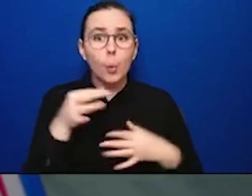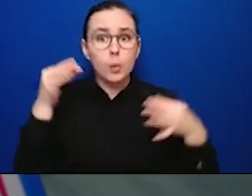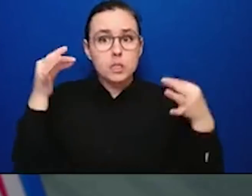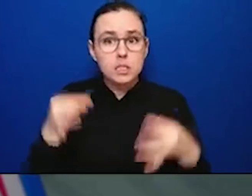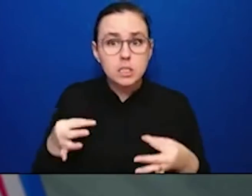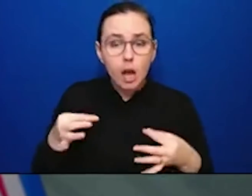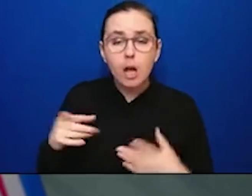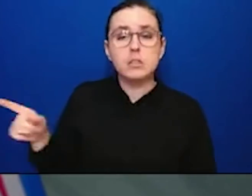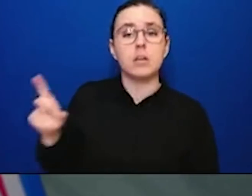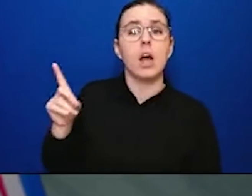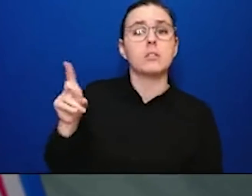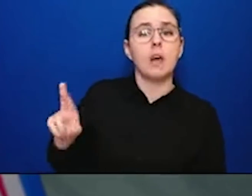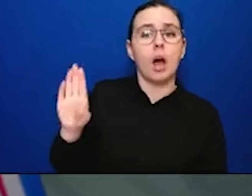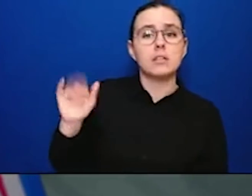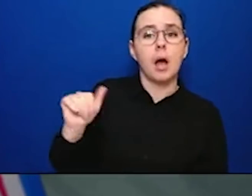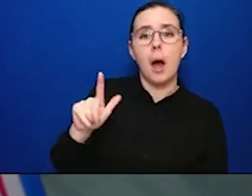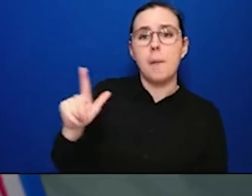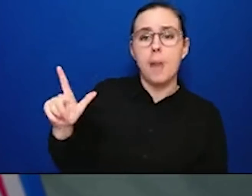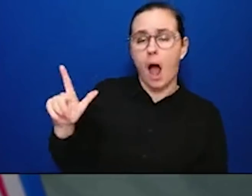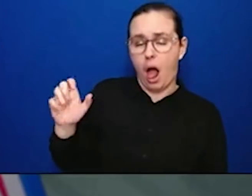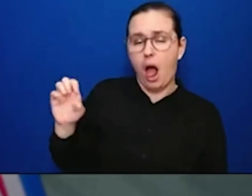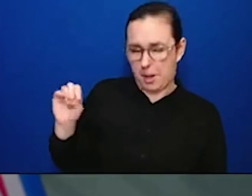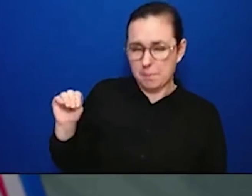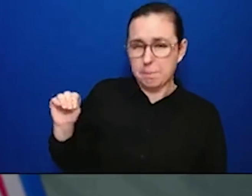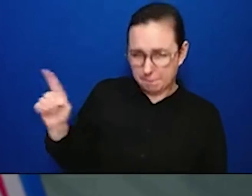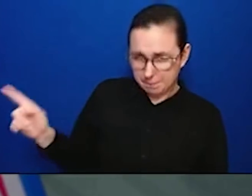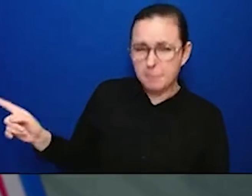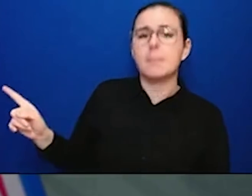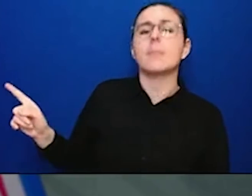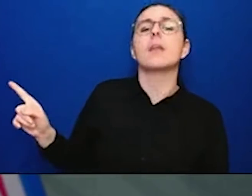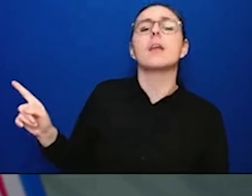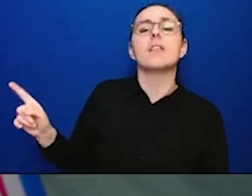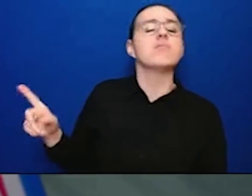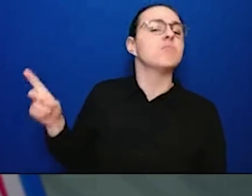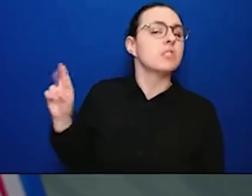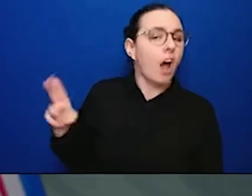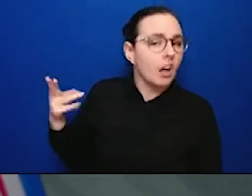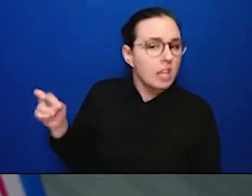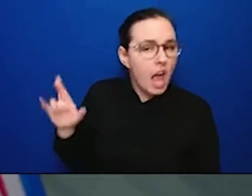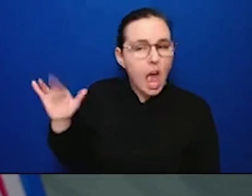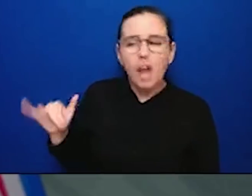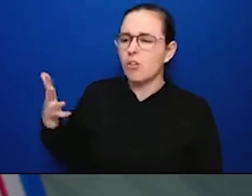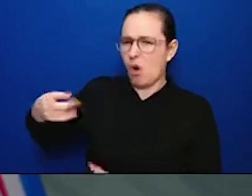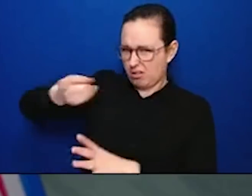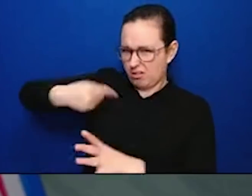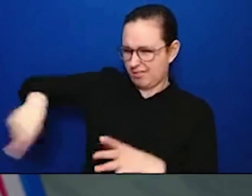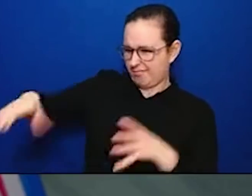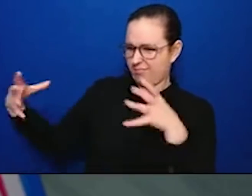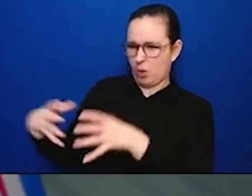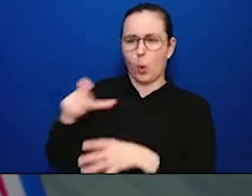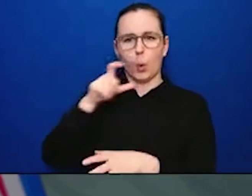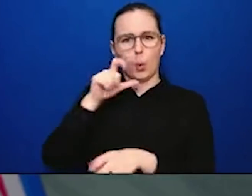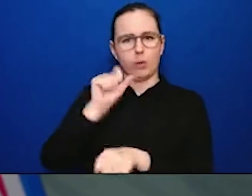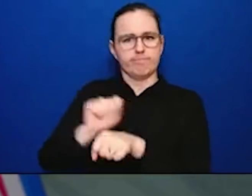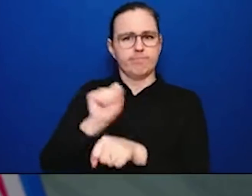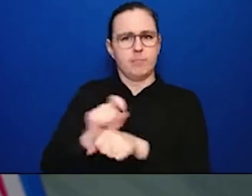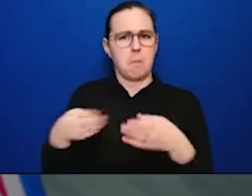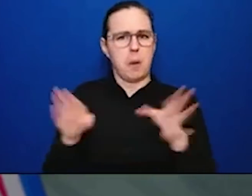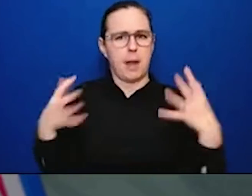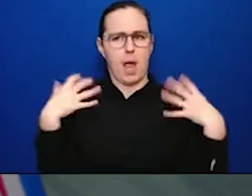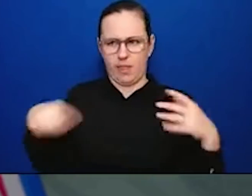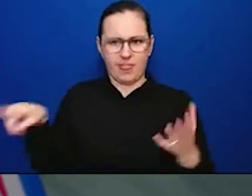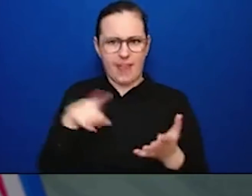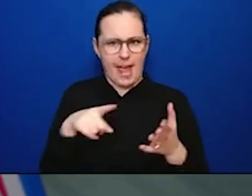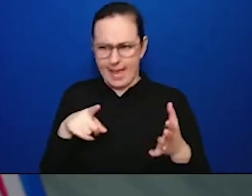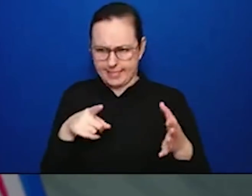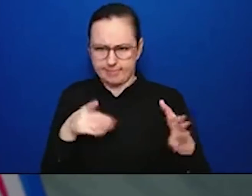people, and the fact that the vast majority of those eligible over 70 now have received their booster dose, that